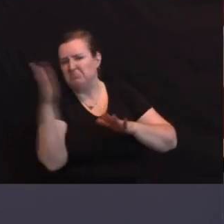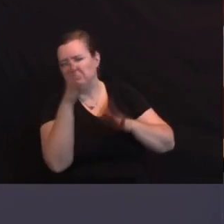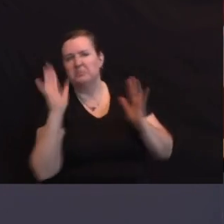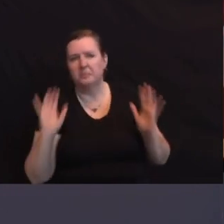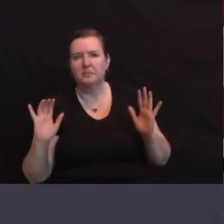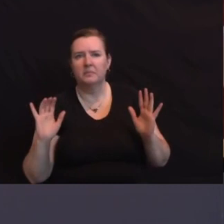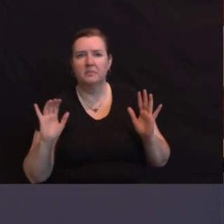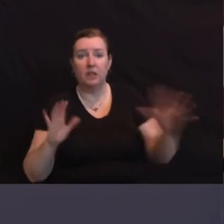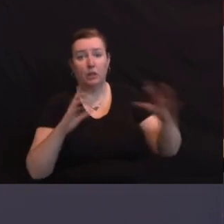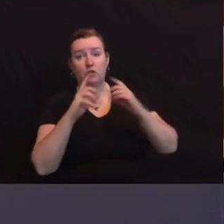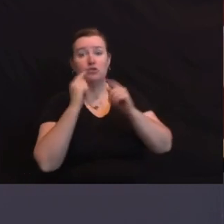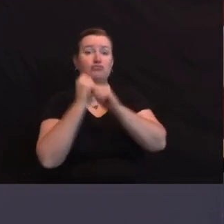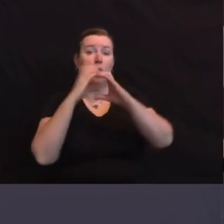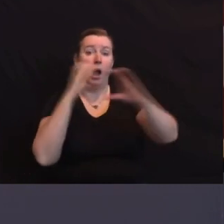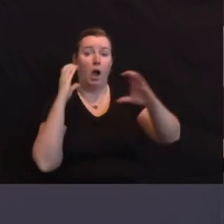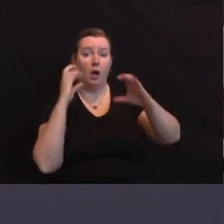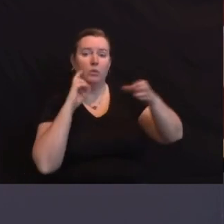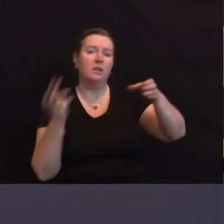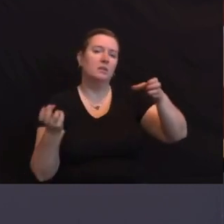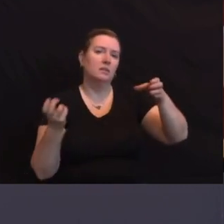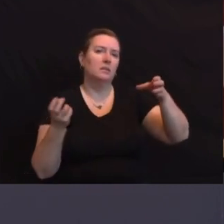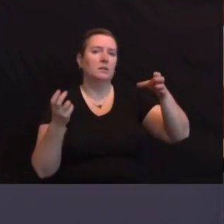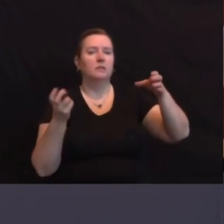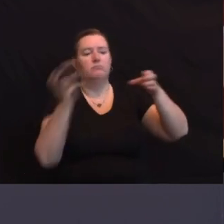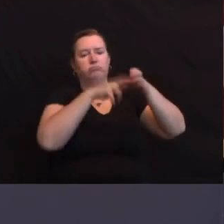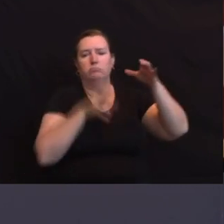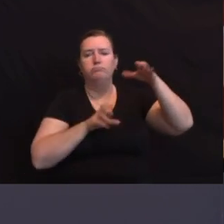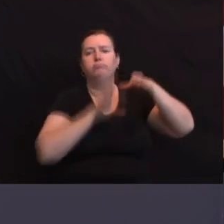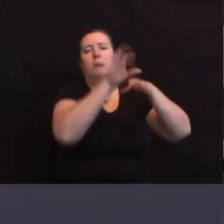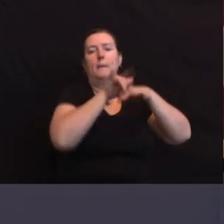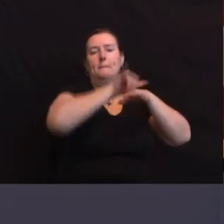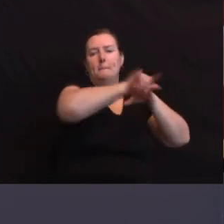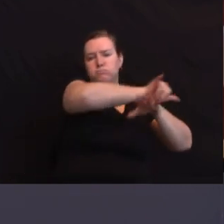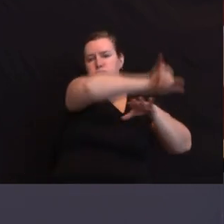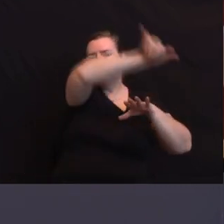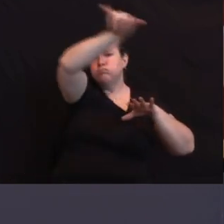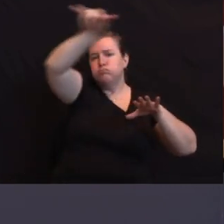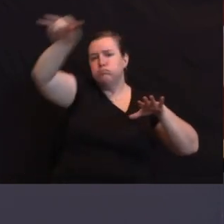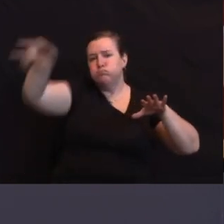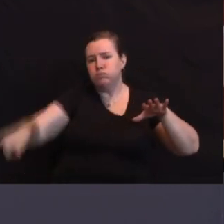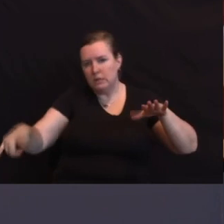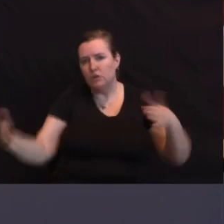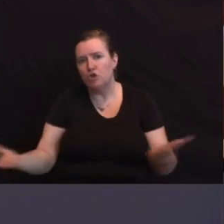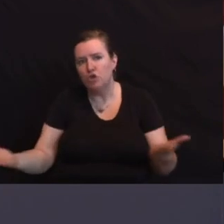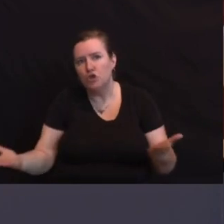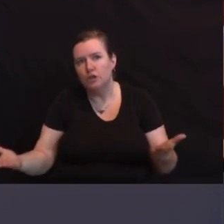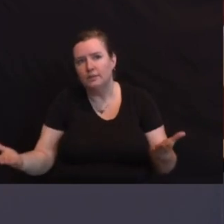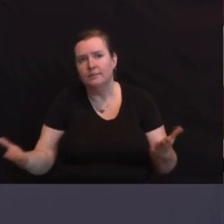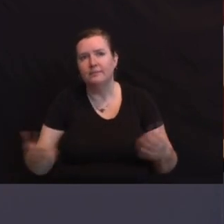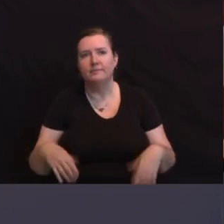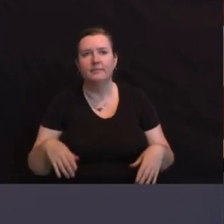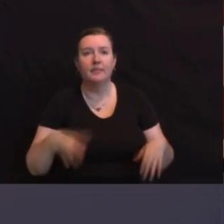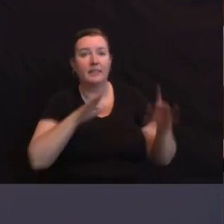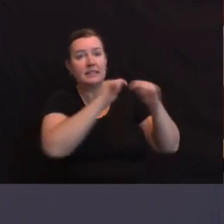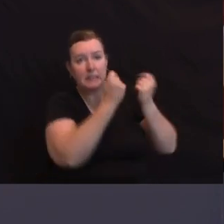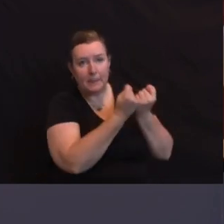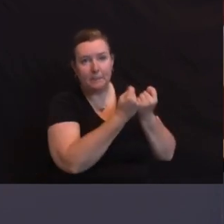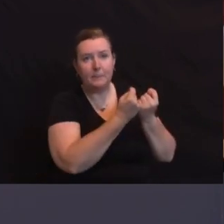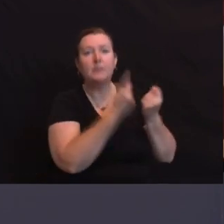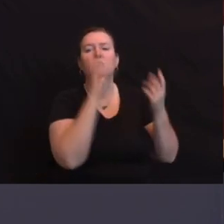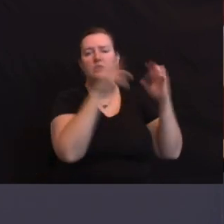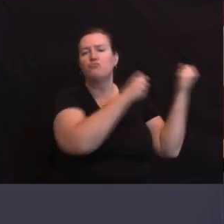but California has agreed to service those four vehicles, and that entire team will be driving back to New Jersey, probably a